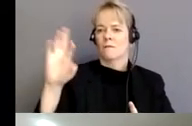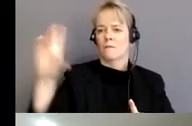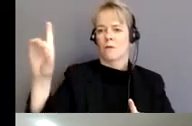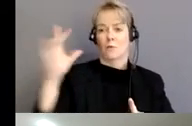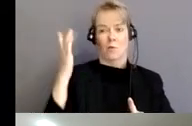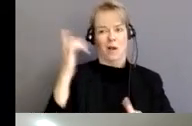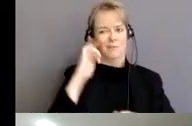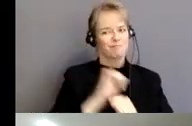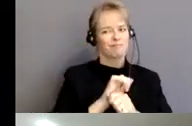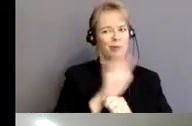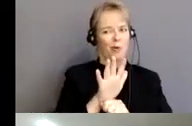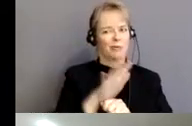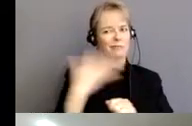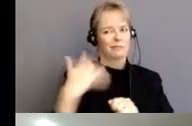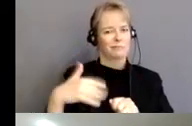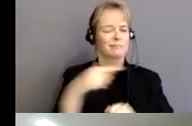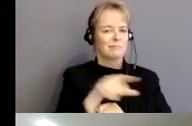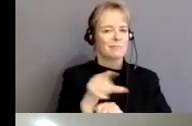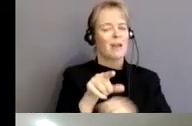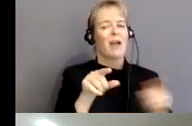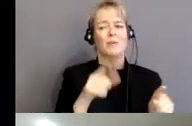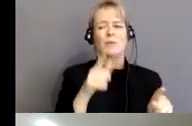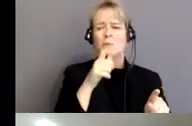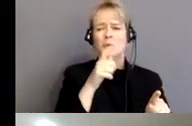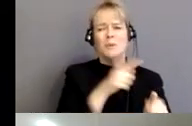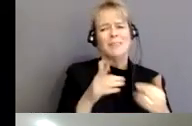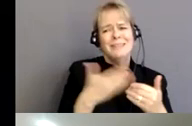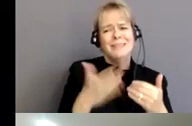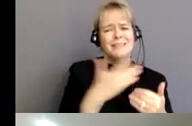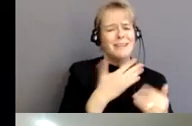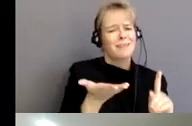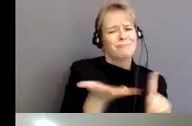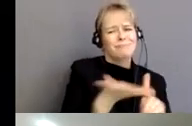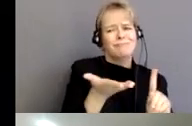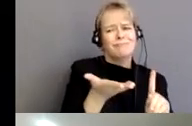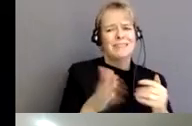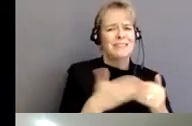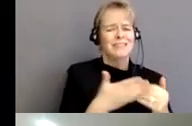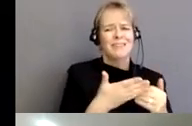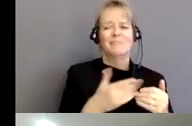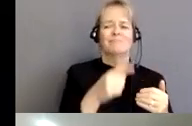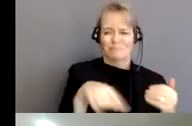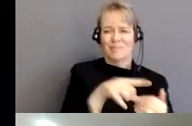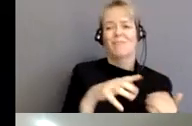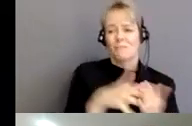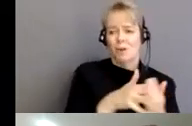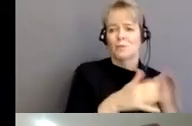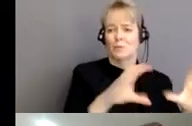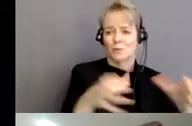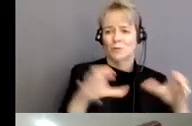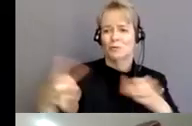And the vulnerable groups in the population are being targeted unevenly with this sort of